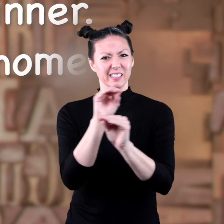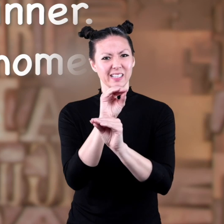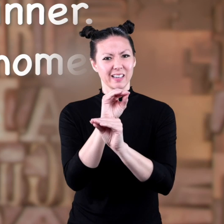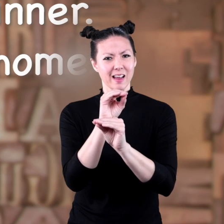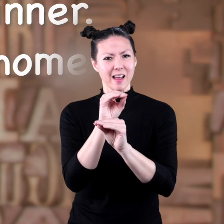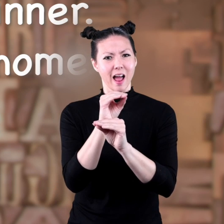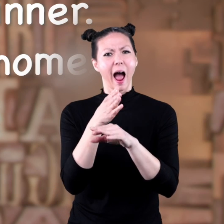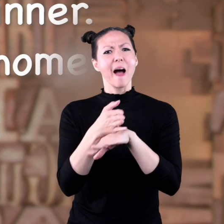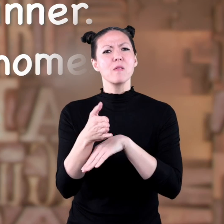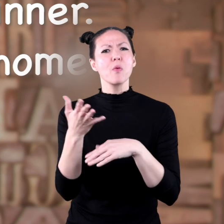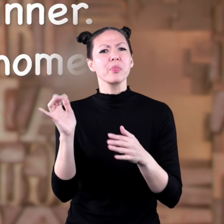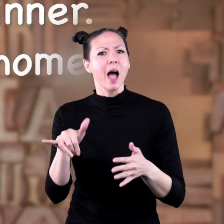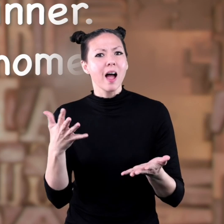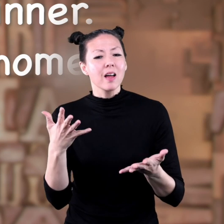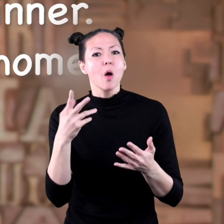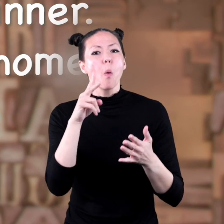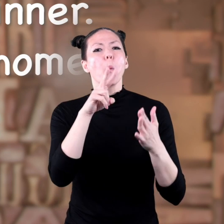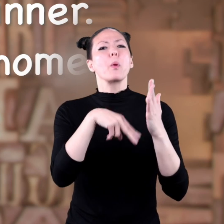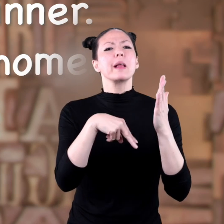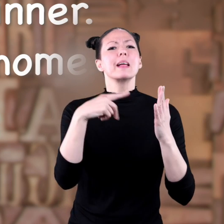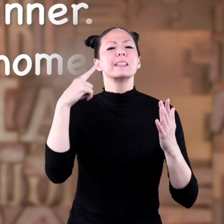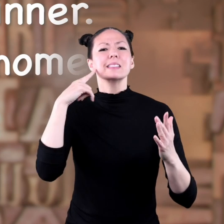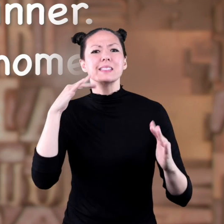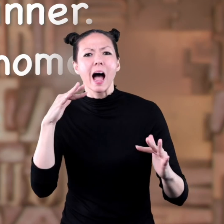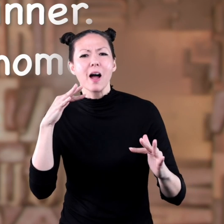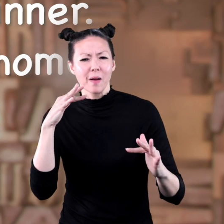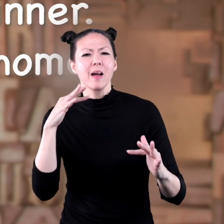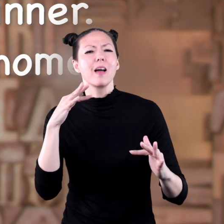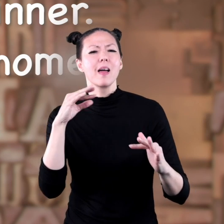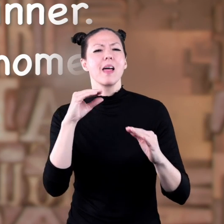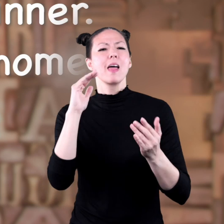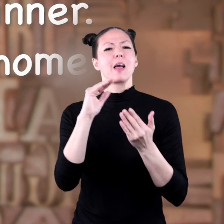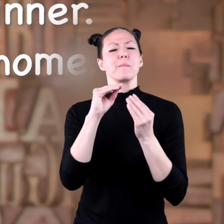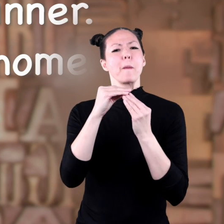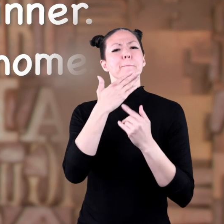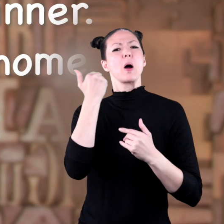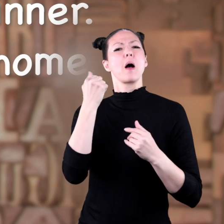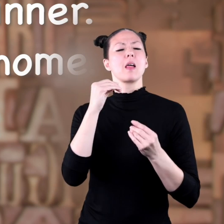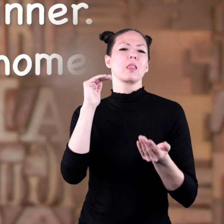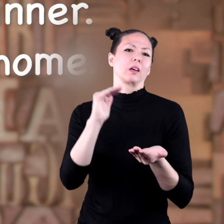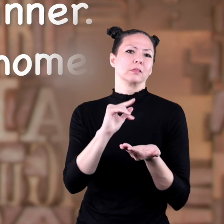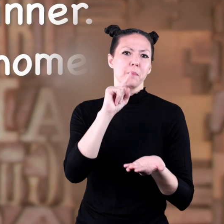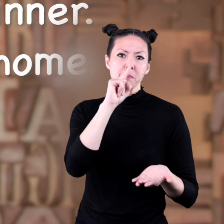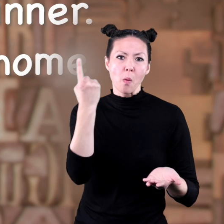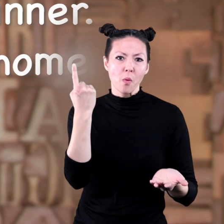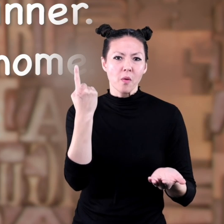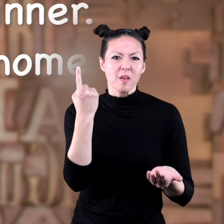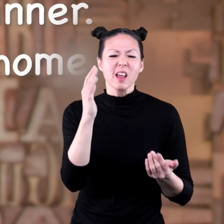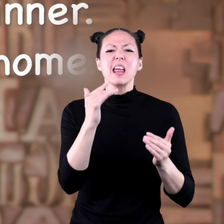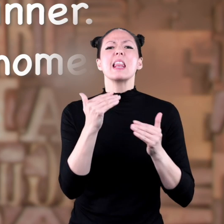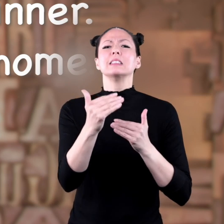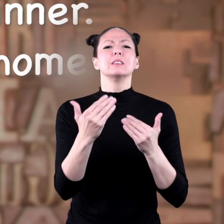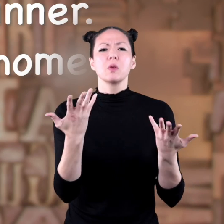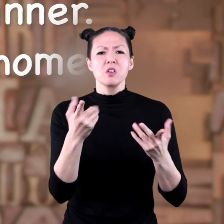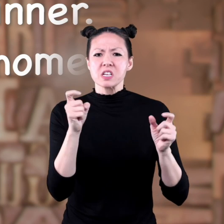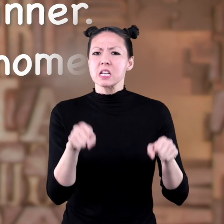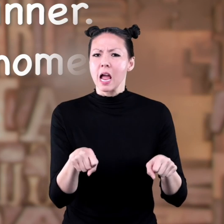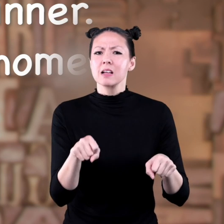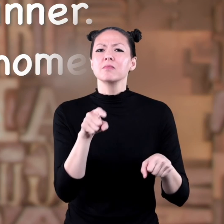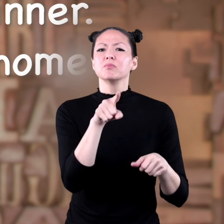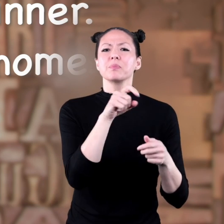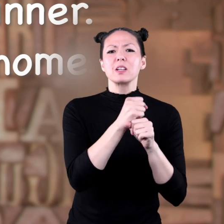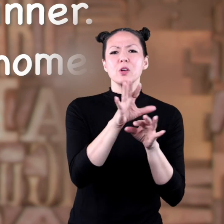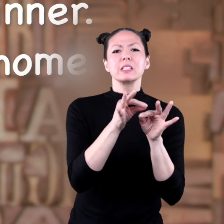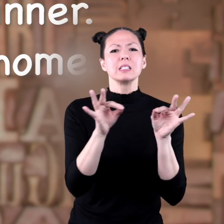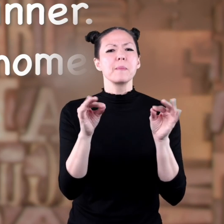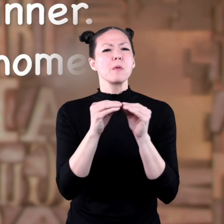and then added after that? It just reads and sounds much better and less boring. The next thing you can do to make